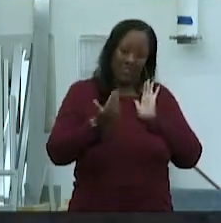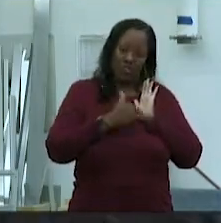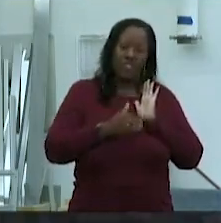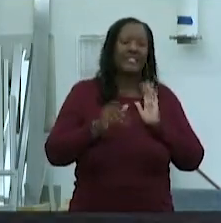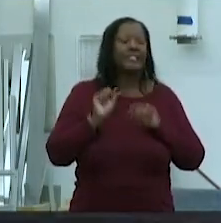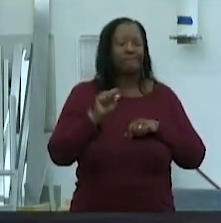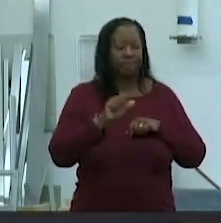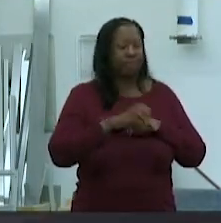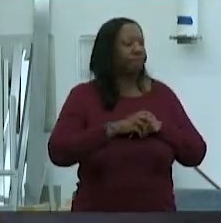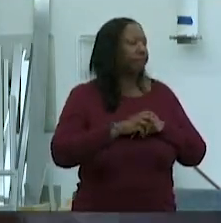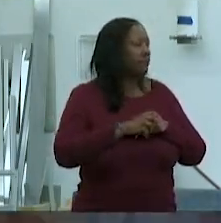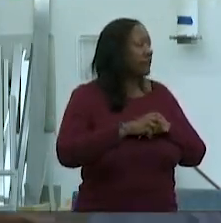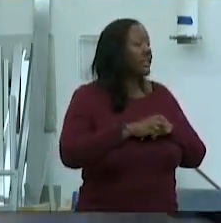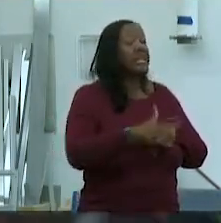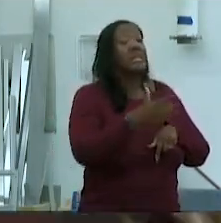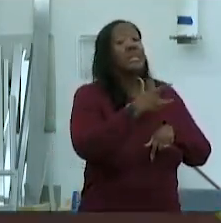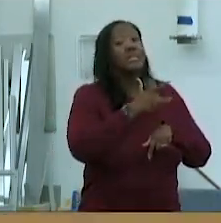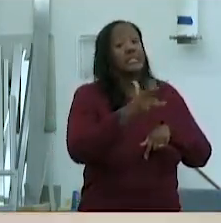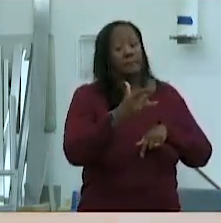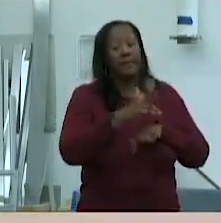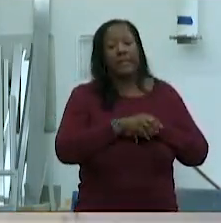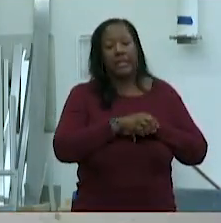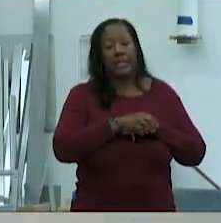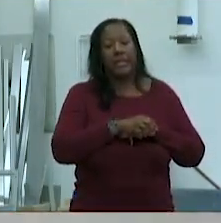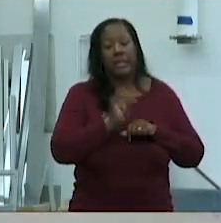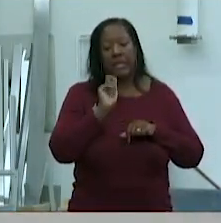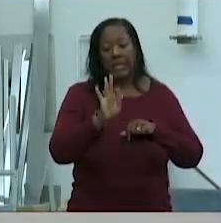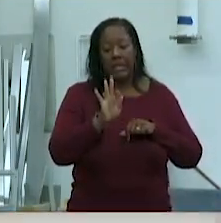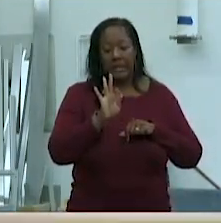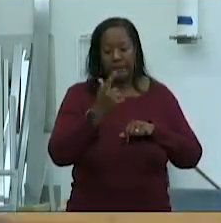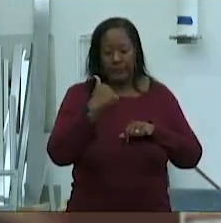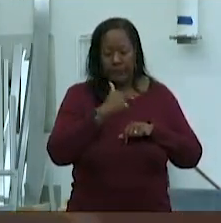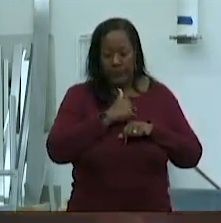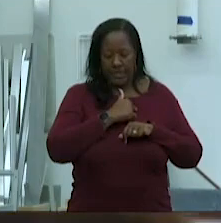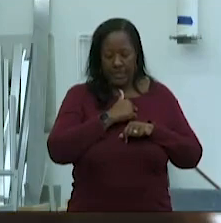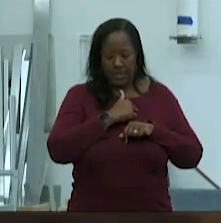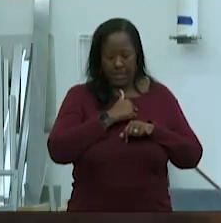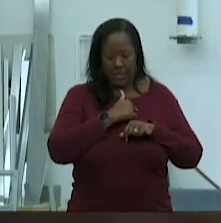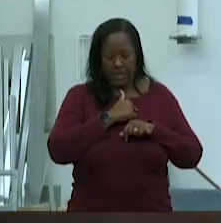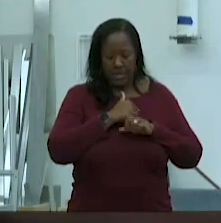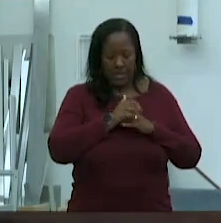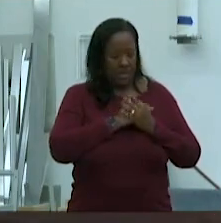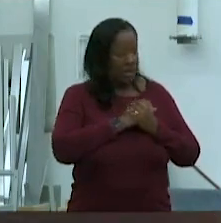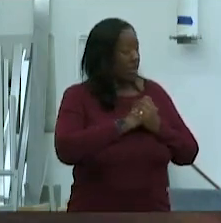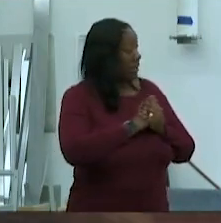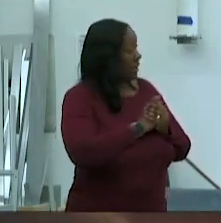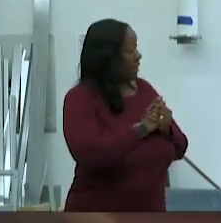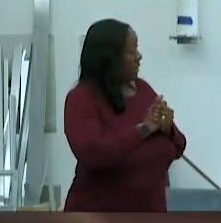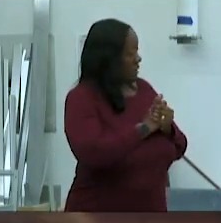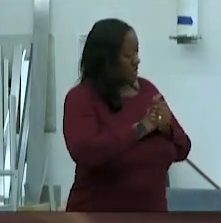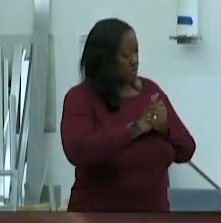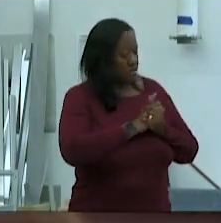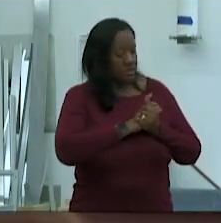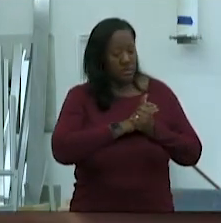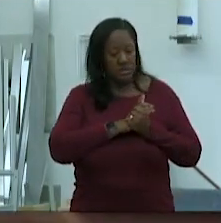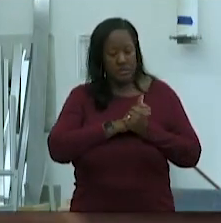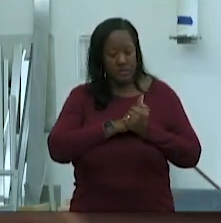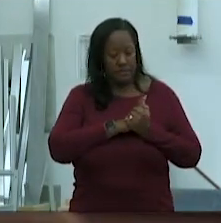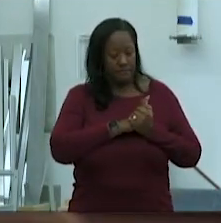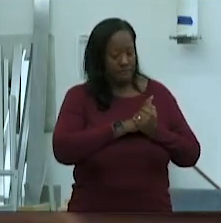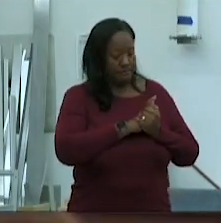So typically, if we, I don't know, you want to take the first one? So turnaround time,